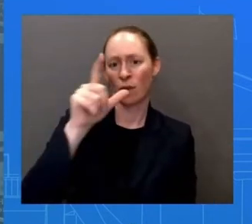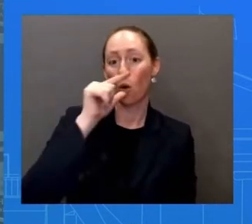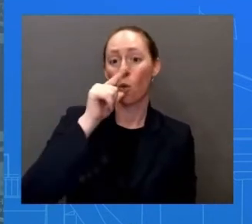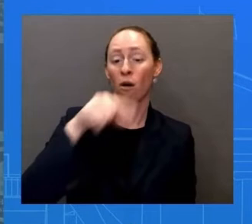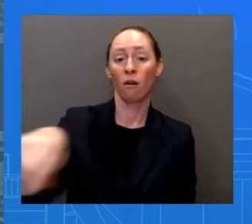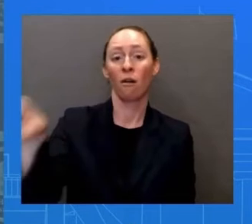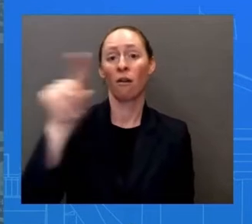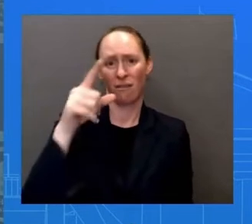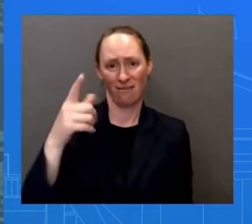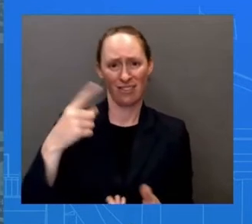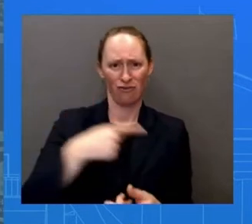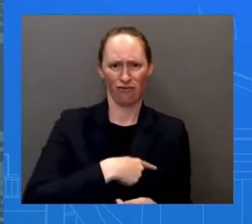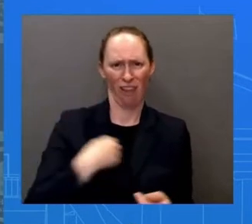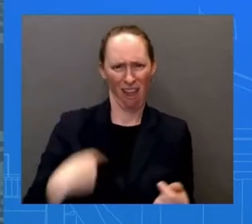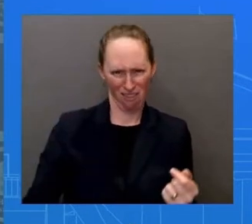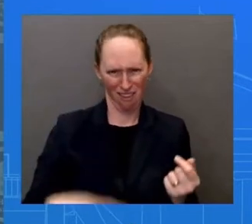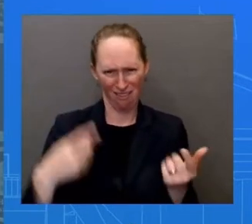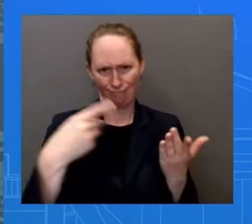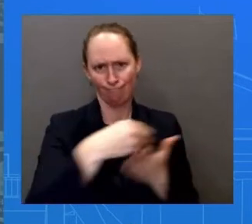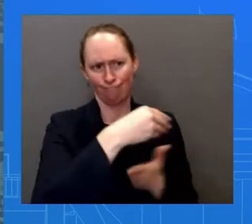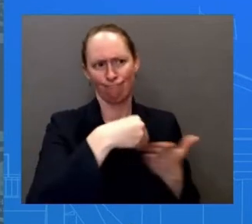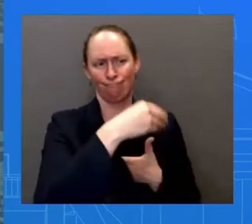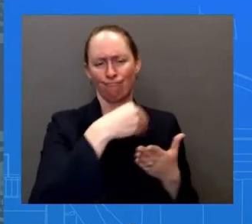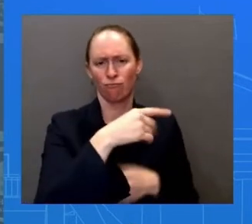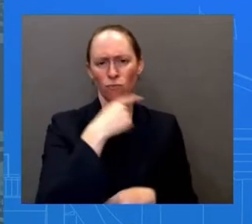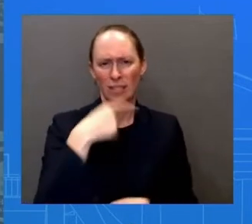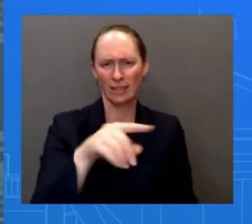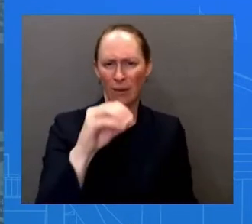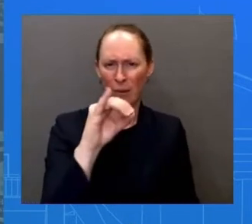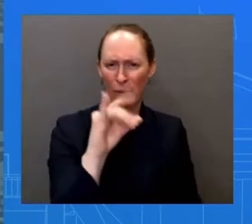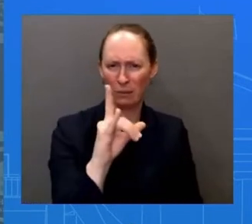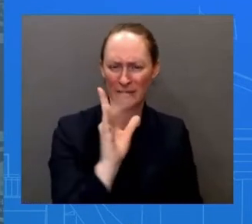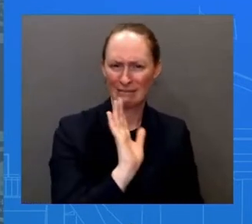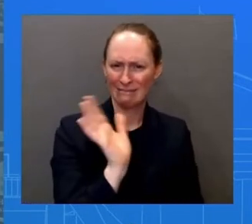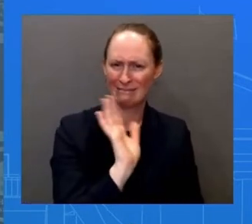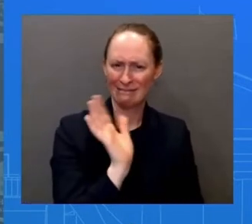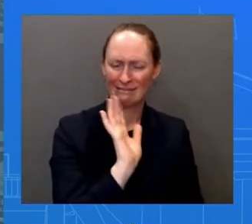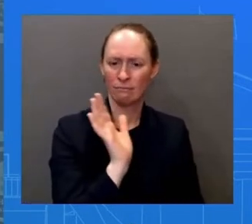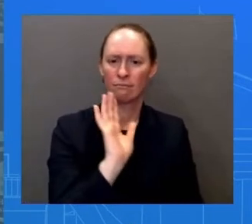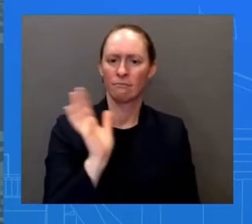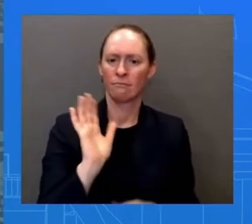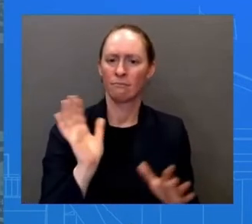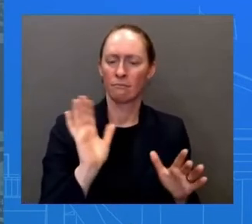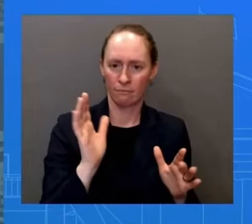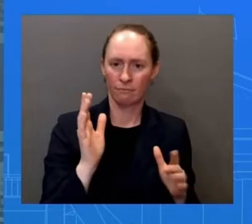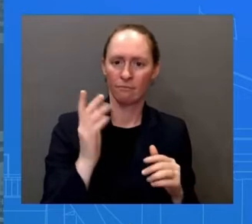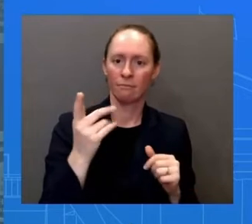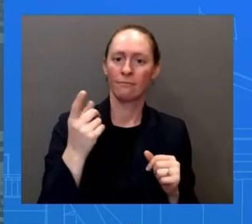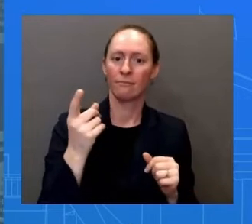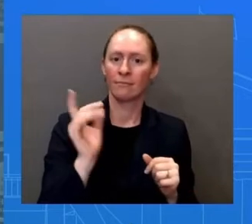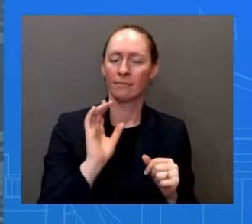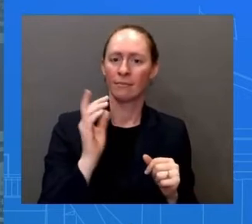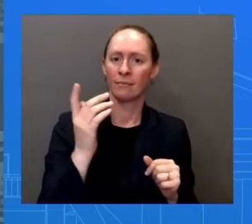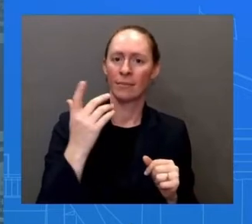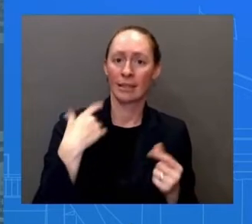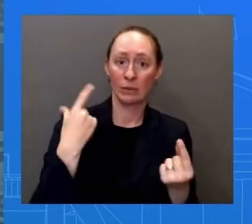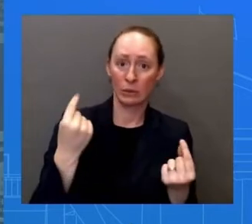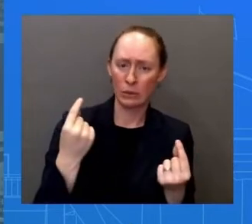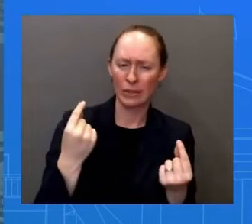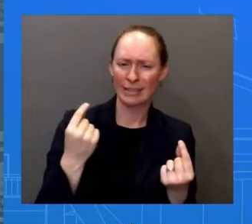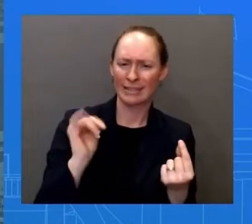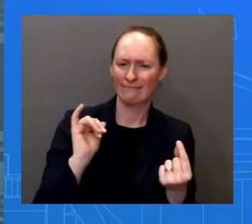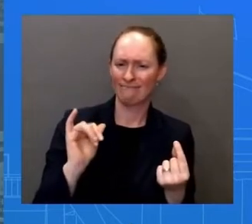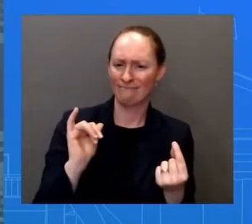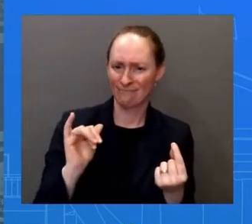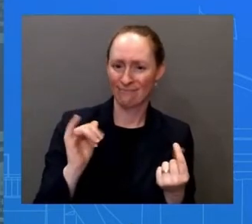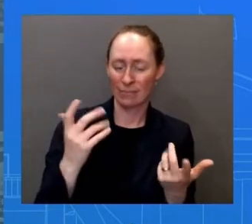oil because it does help keep the price higher than what we want. What we've done